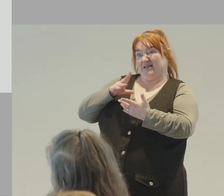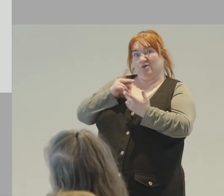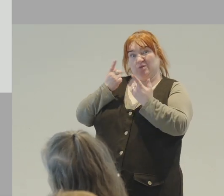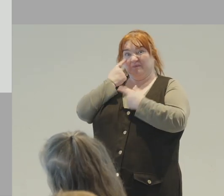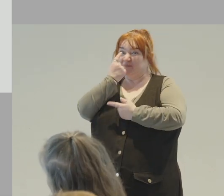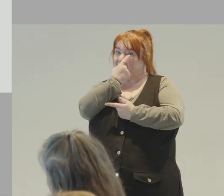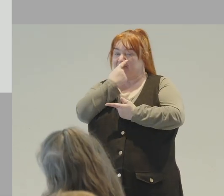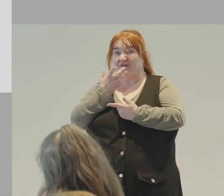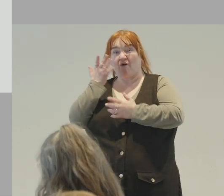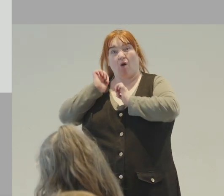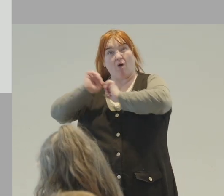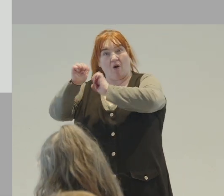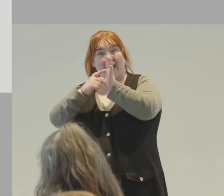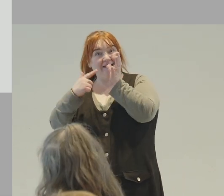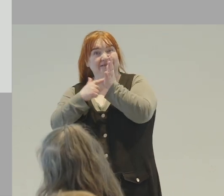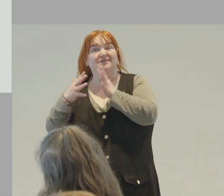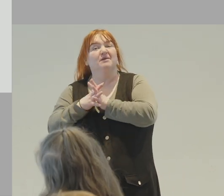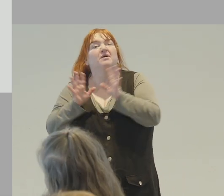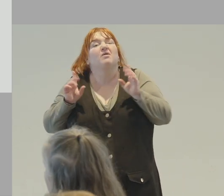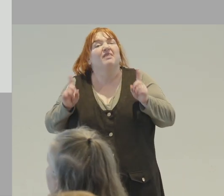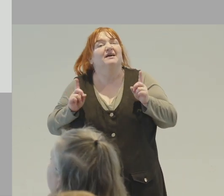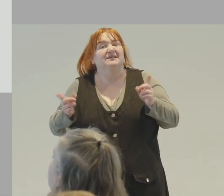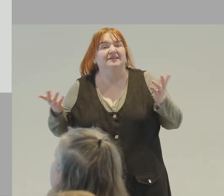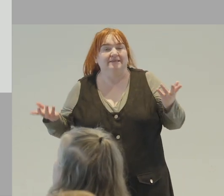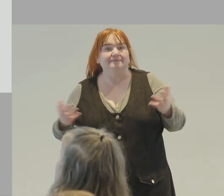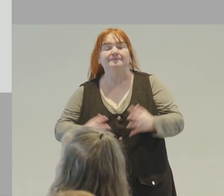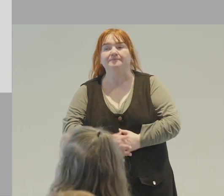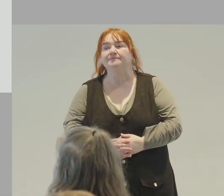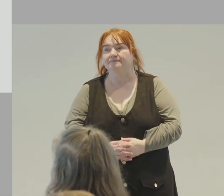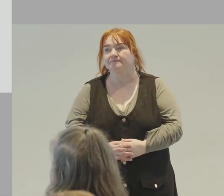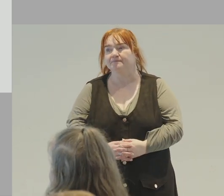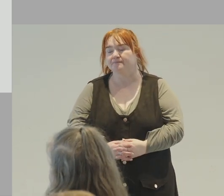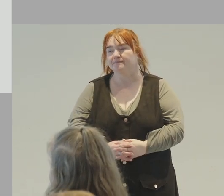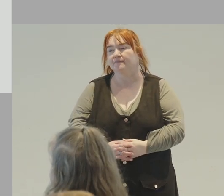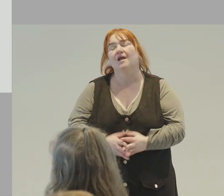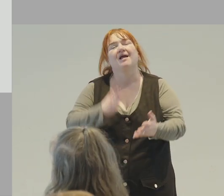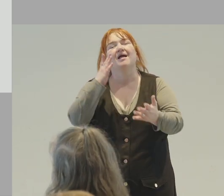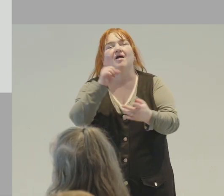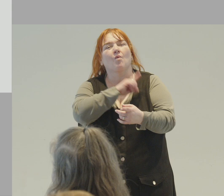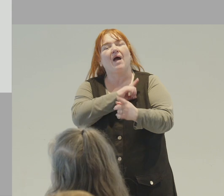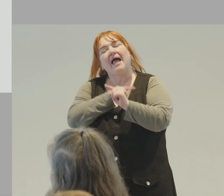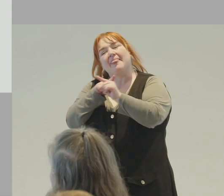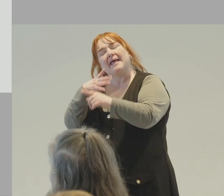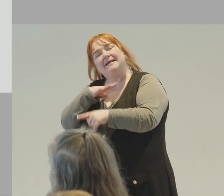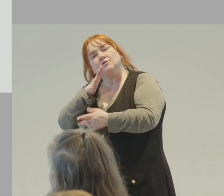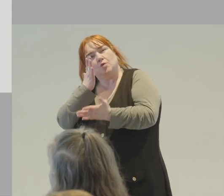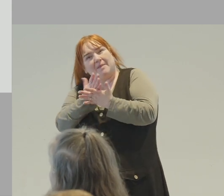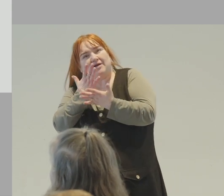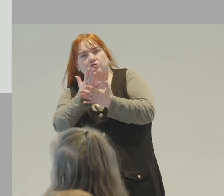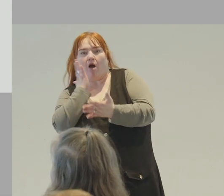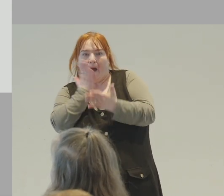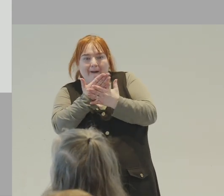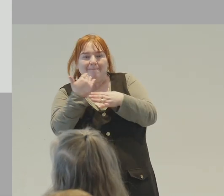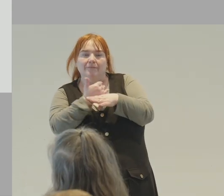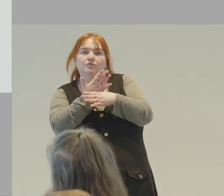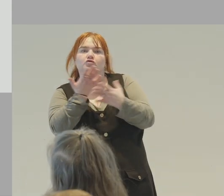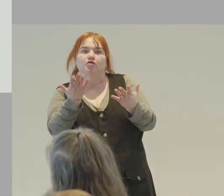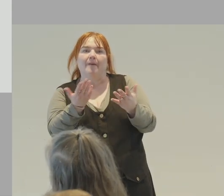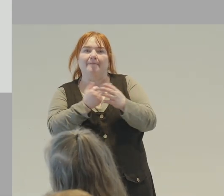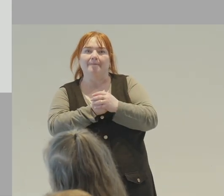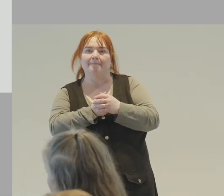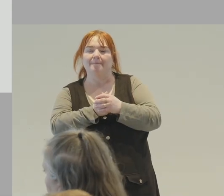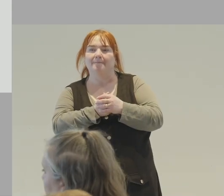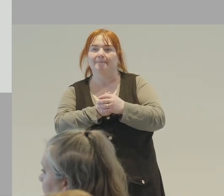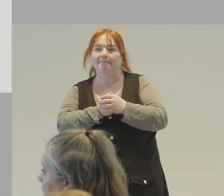you're not just making it up, I suppose. The whole point of this is to see that the work is real. That's what they want to see. And so sometimes we have